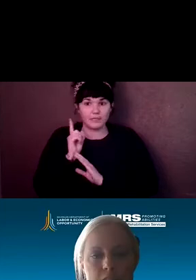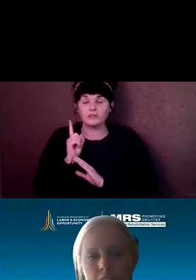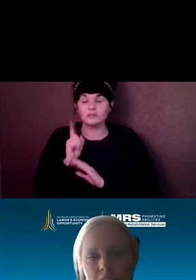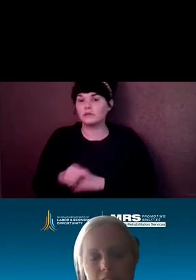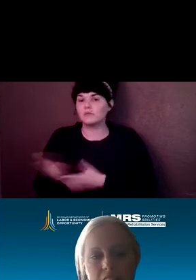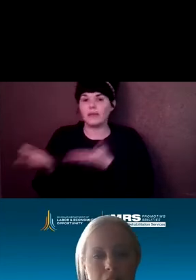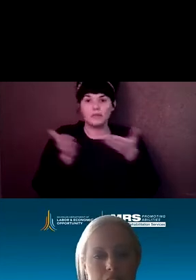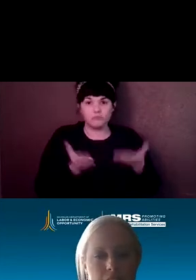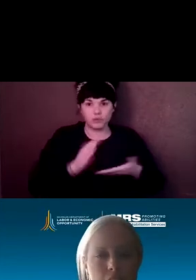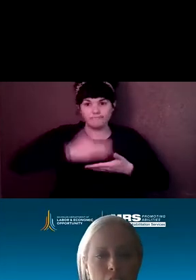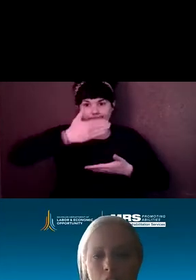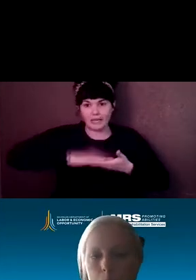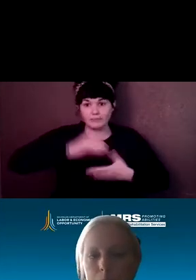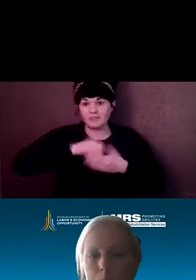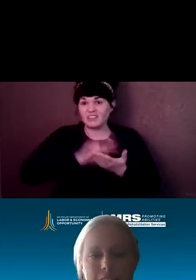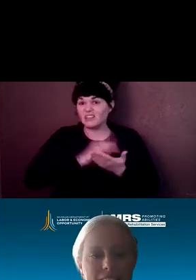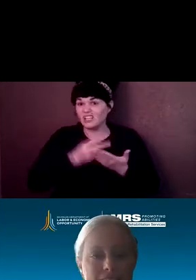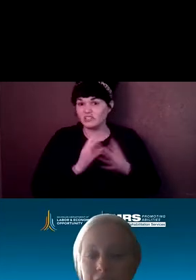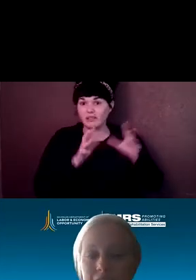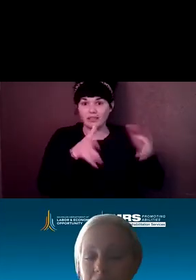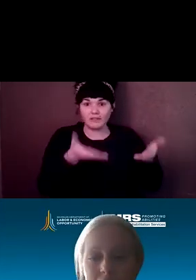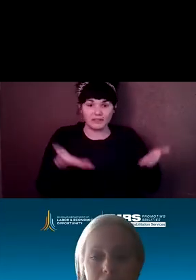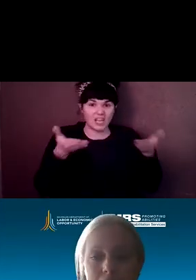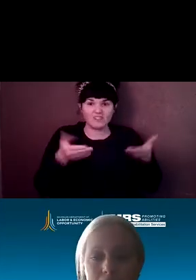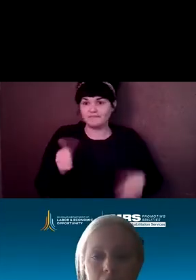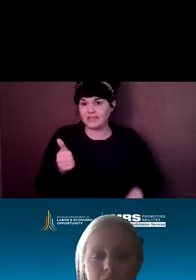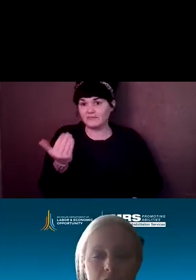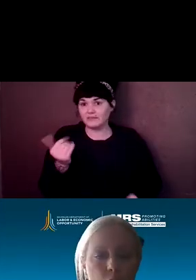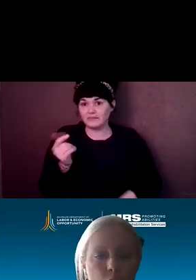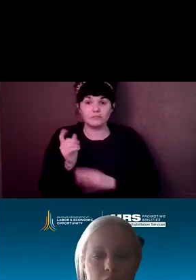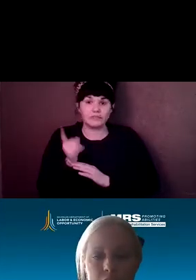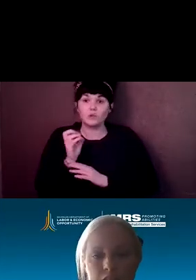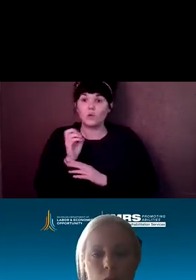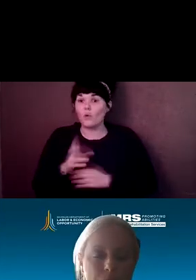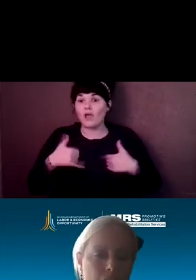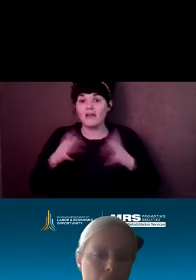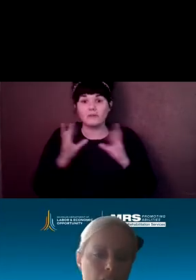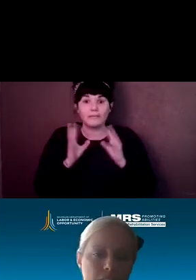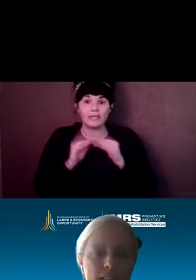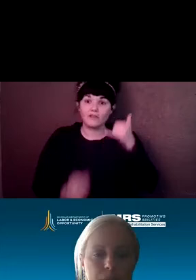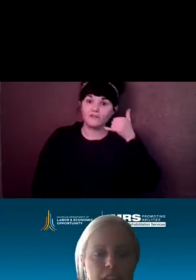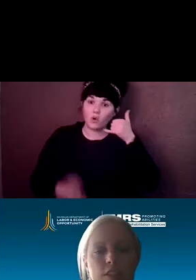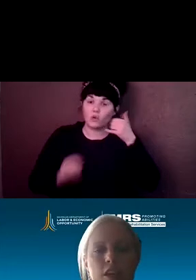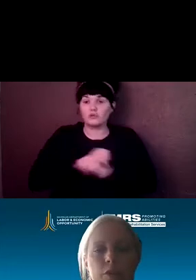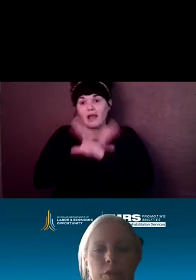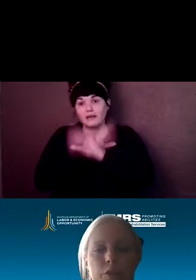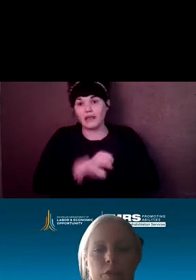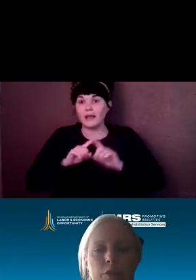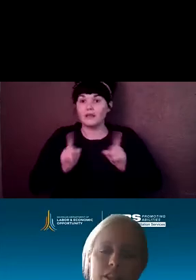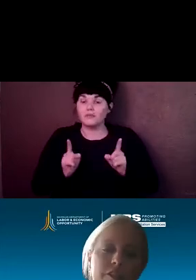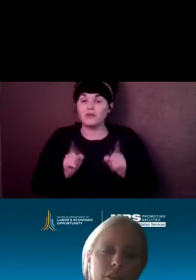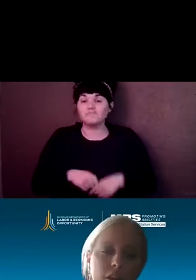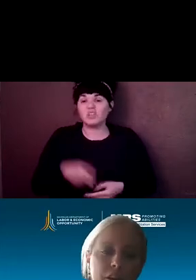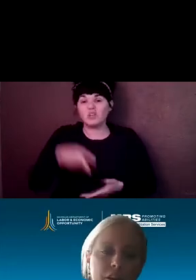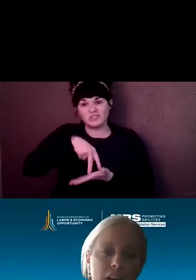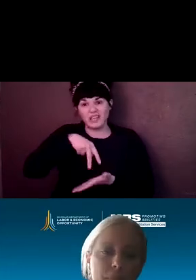for 10-15 minutes. Maybe take a standing meeting on the phone, or if you have a webinar, something that's going to require you to